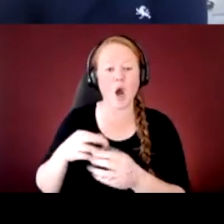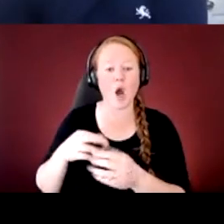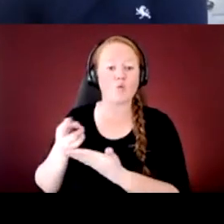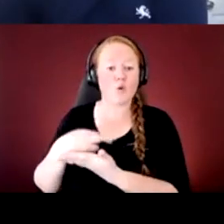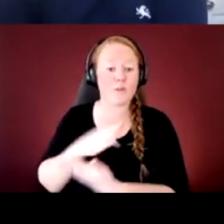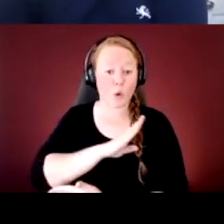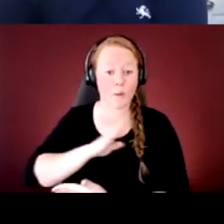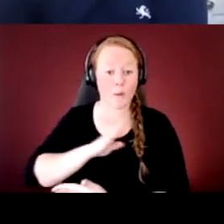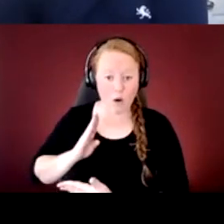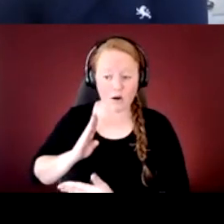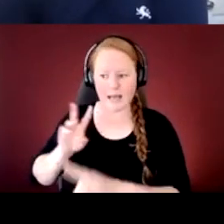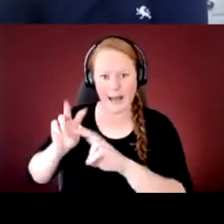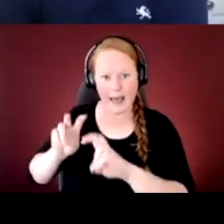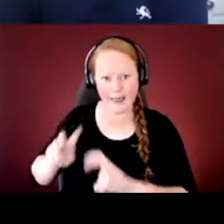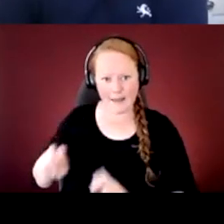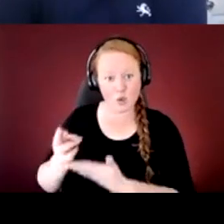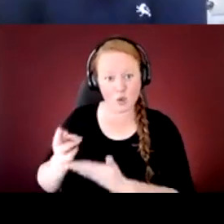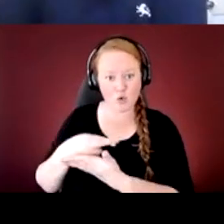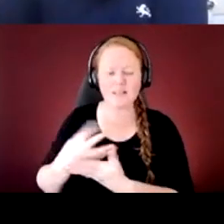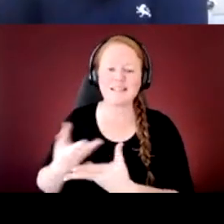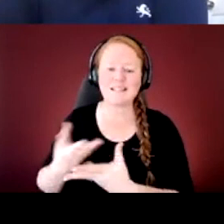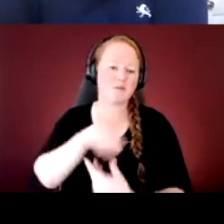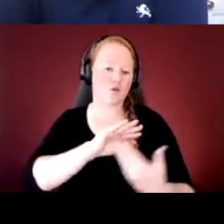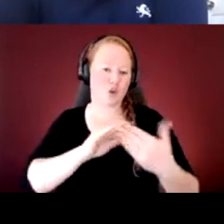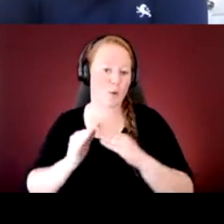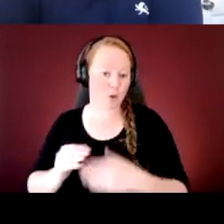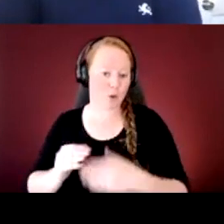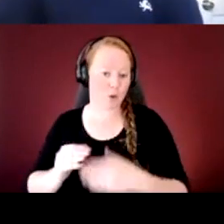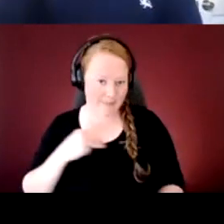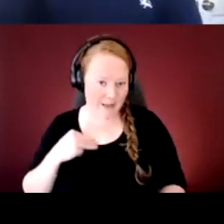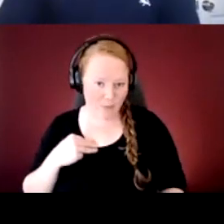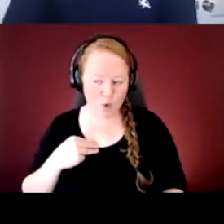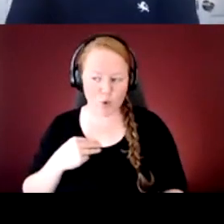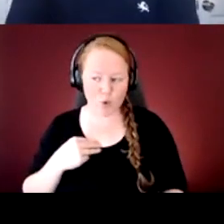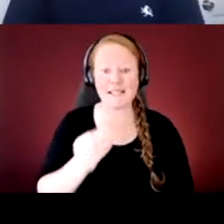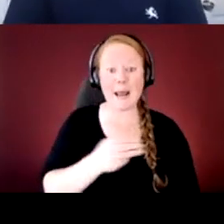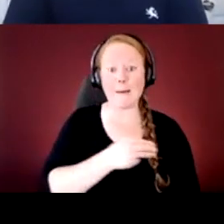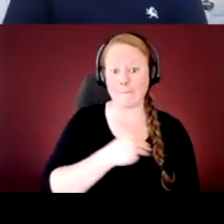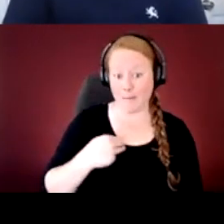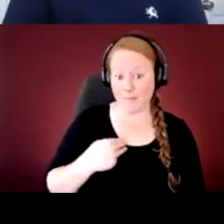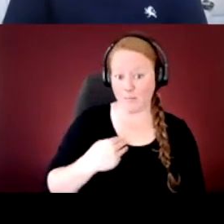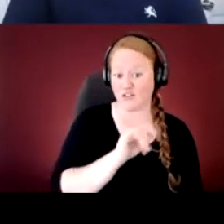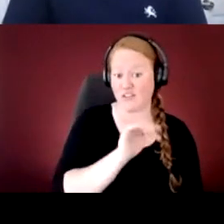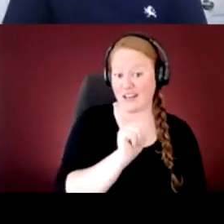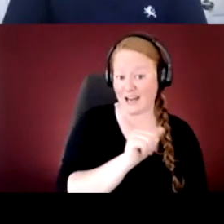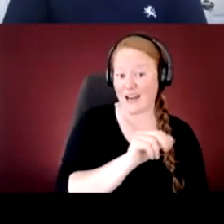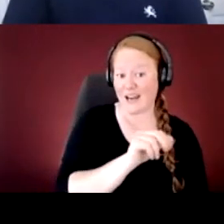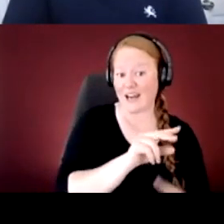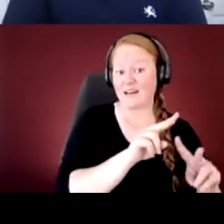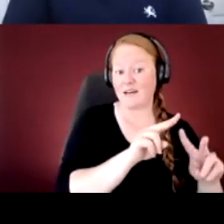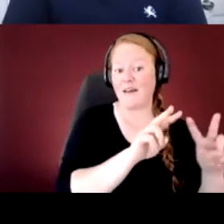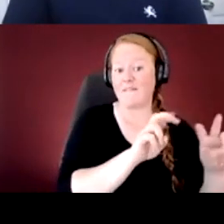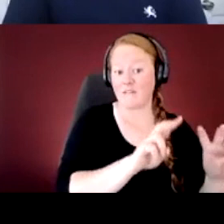of community members and members of the data and evaluation team. And we'll be holding a